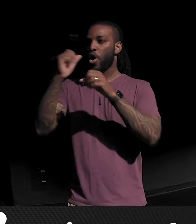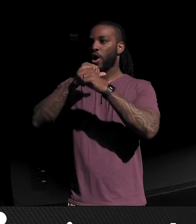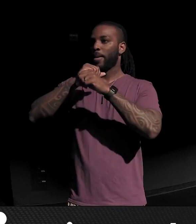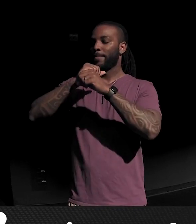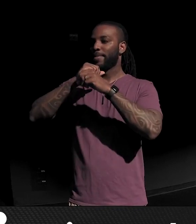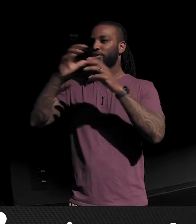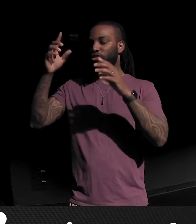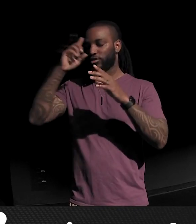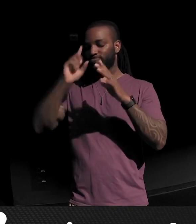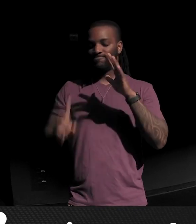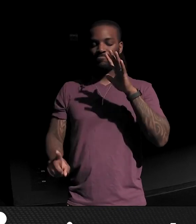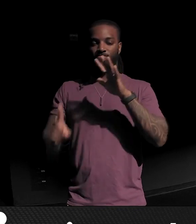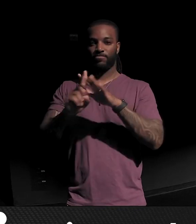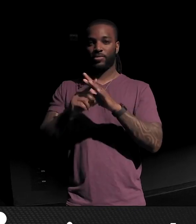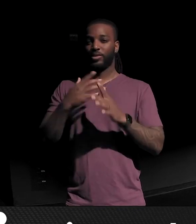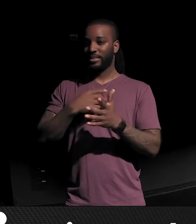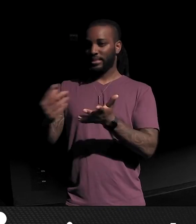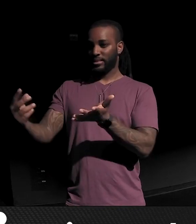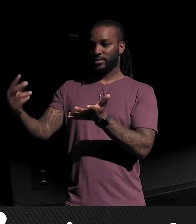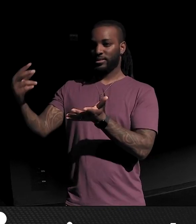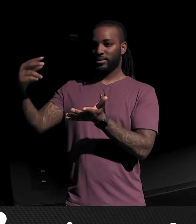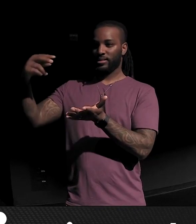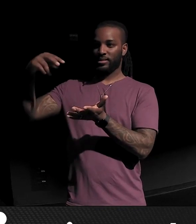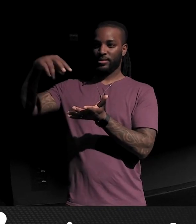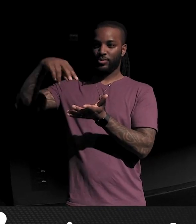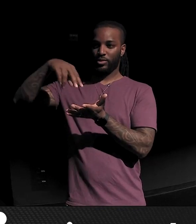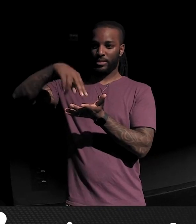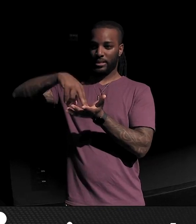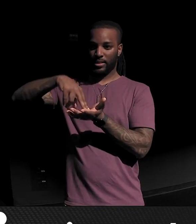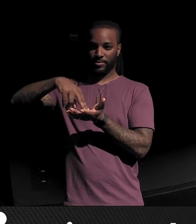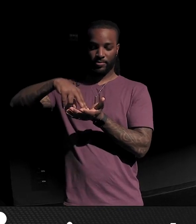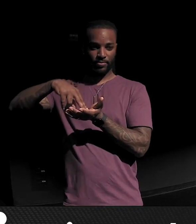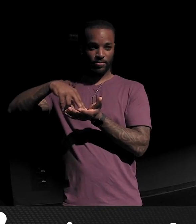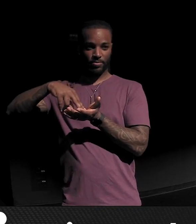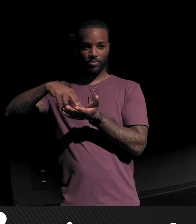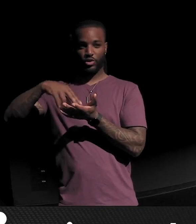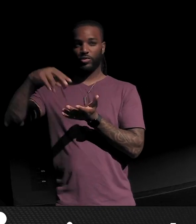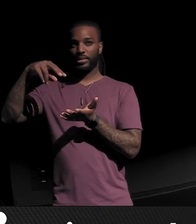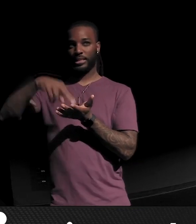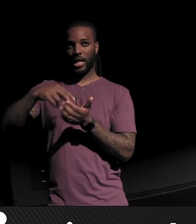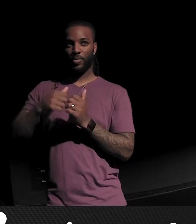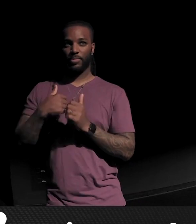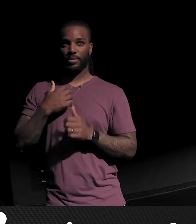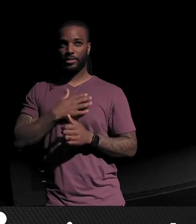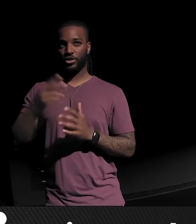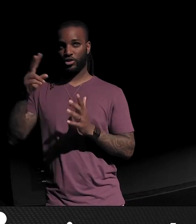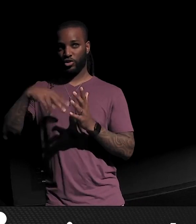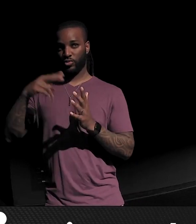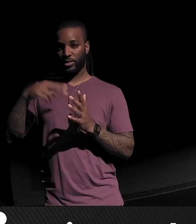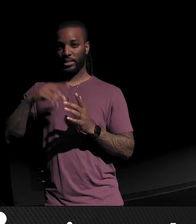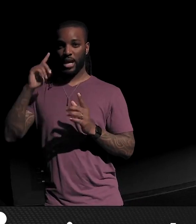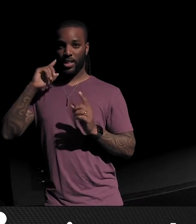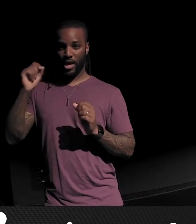mind. Would you stand with me as we finish our time together by reading this psalm together out loud?